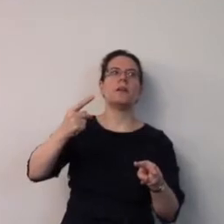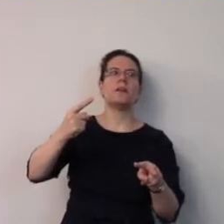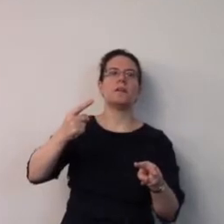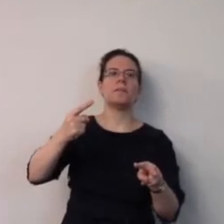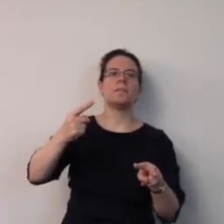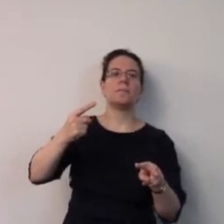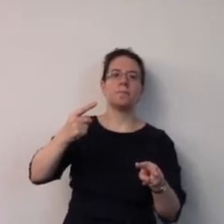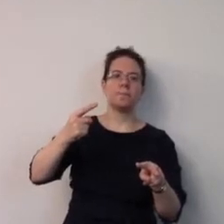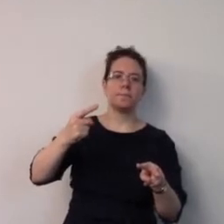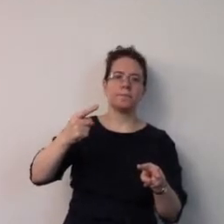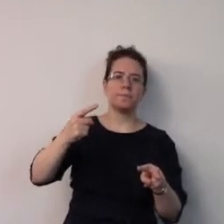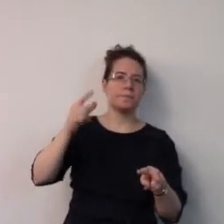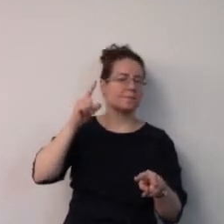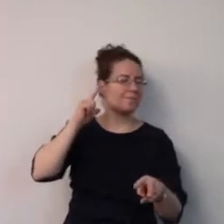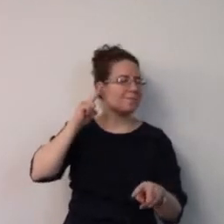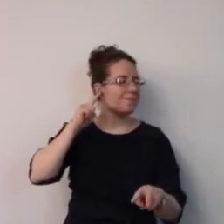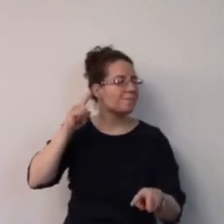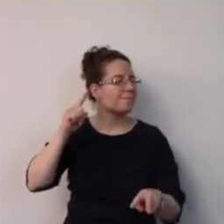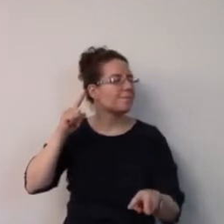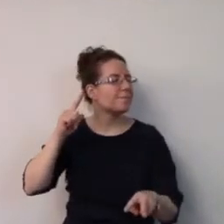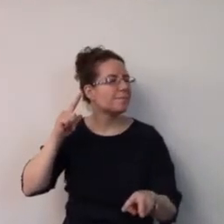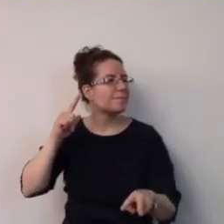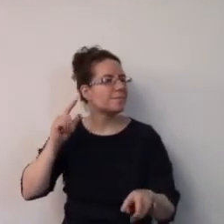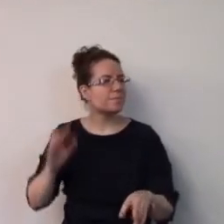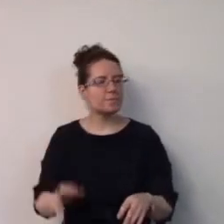guard. In other words,